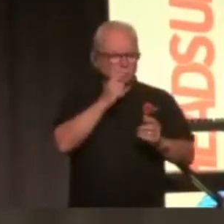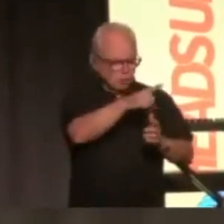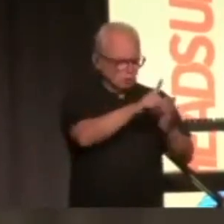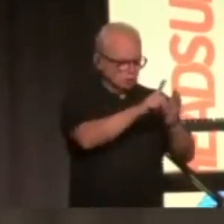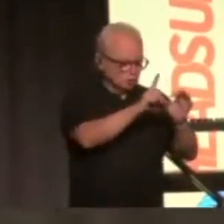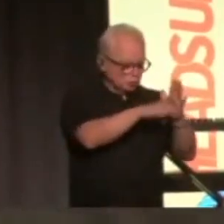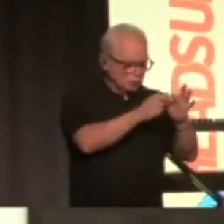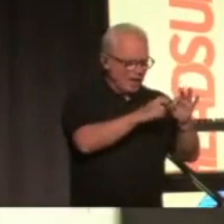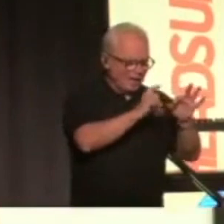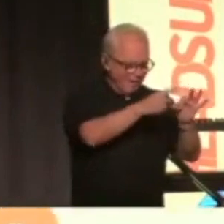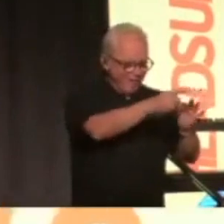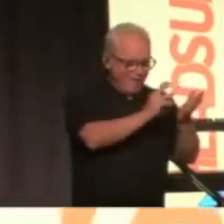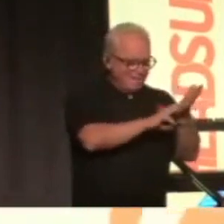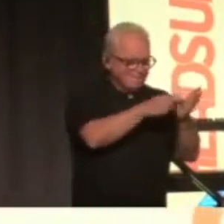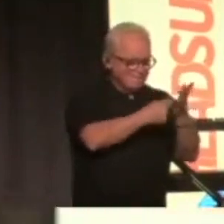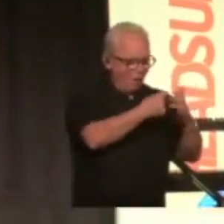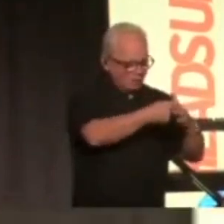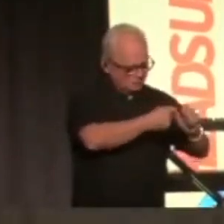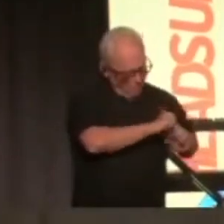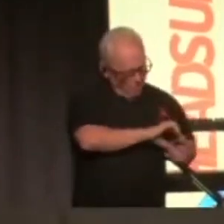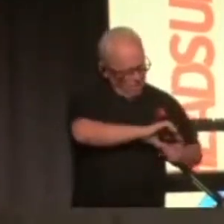to Mark for carrying this place.